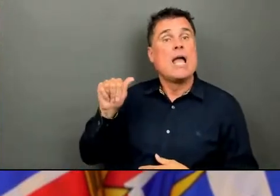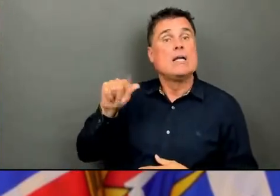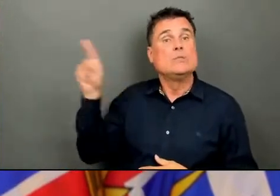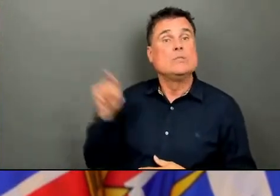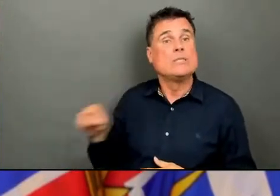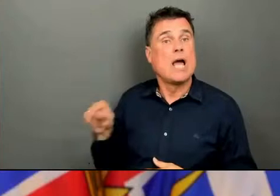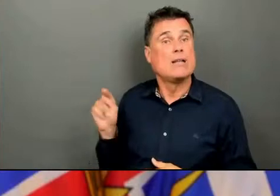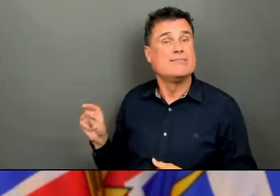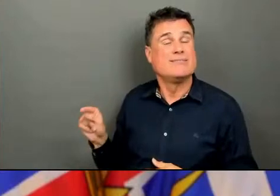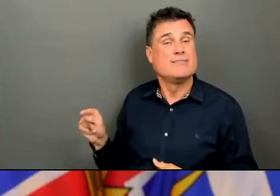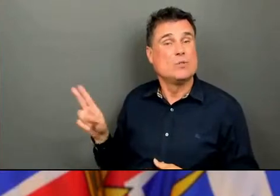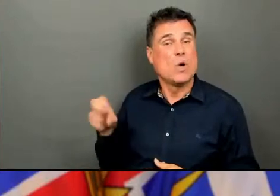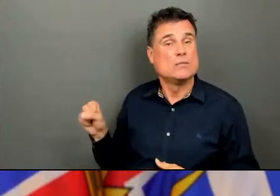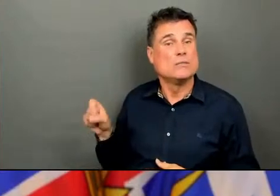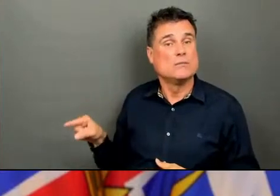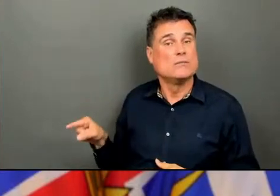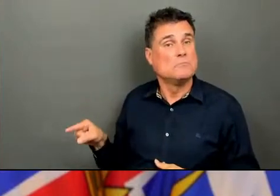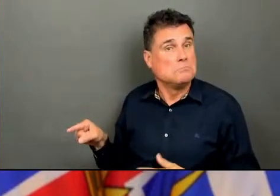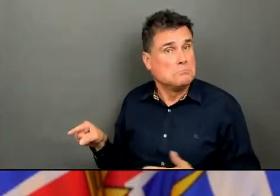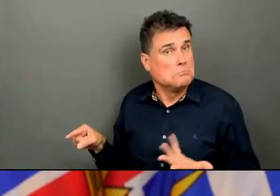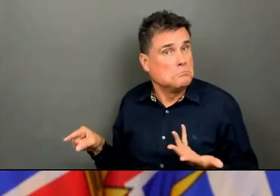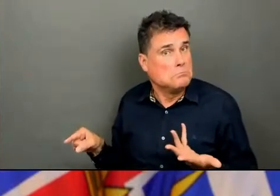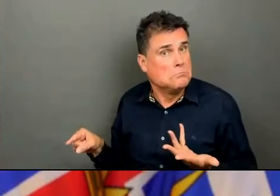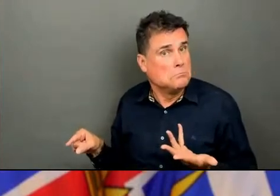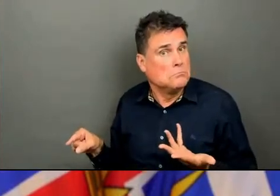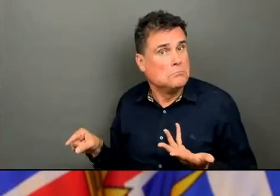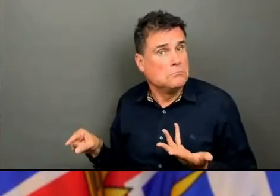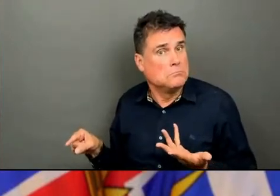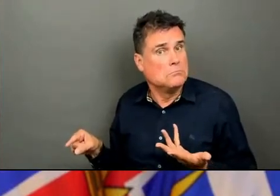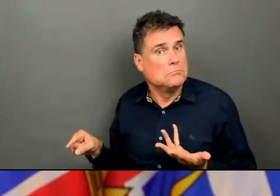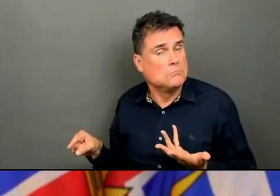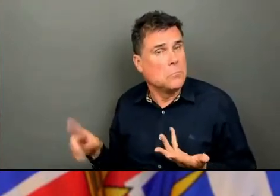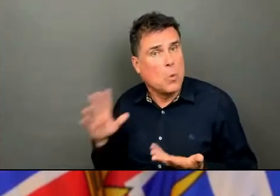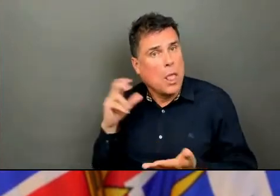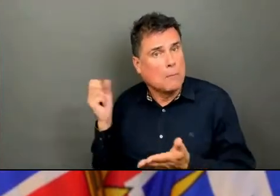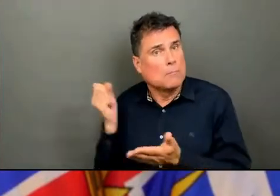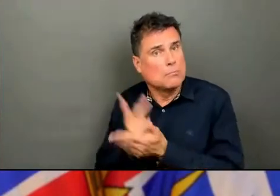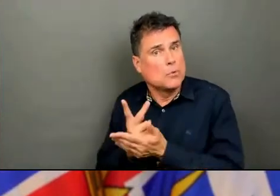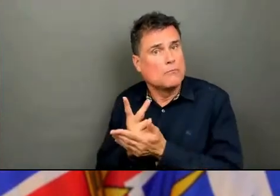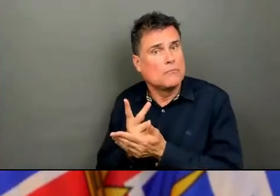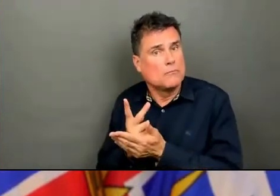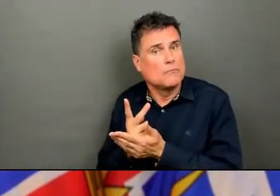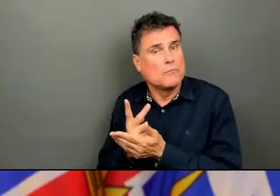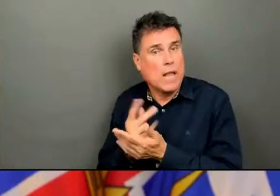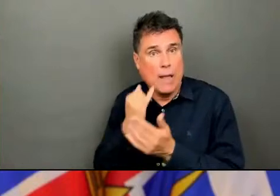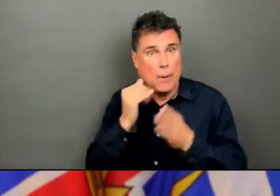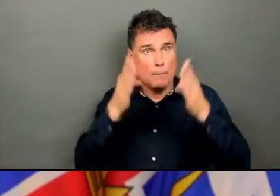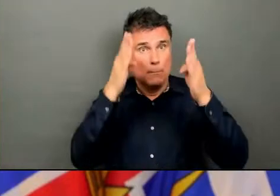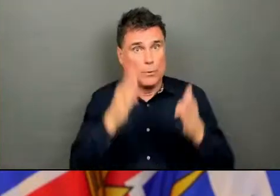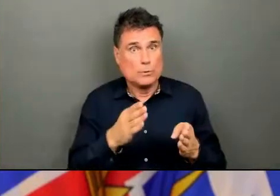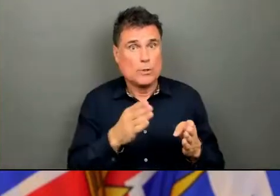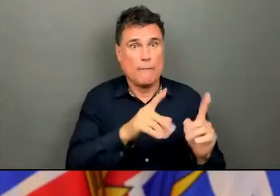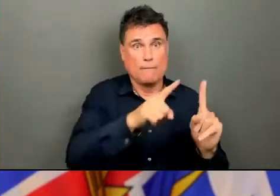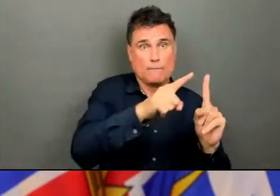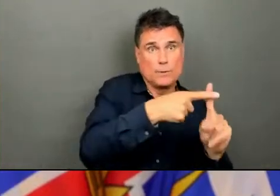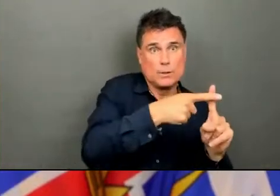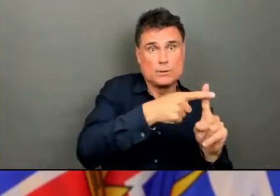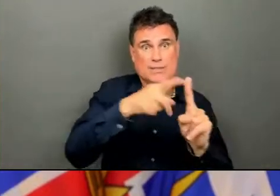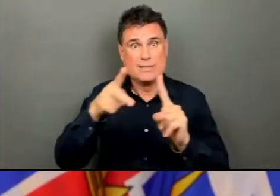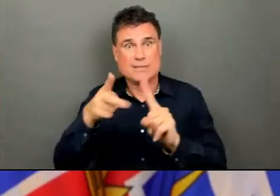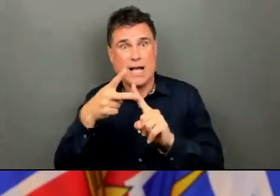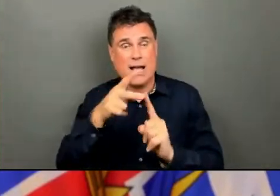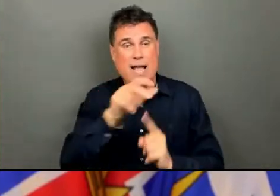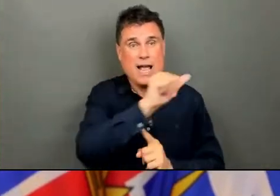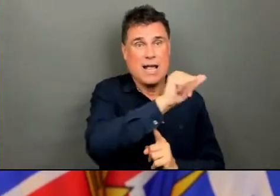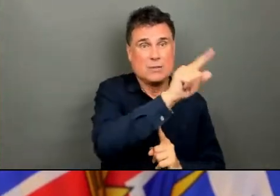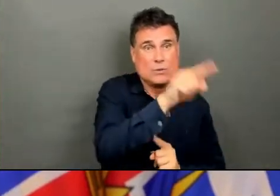be one of the vaccine combinations that they will approve. But that doesn't mean that certain businesses or certain, in this